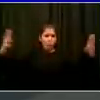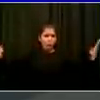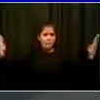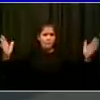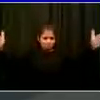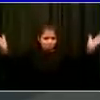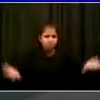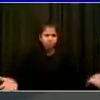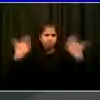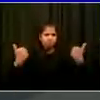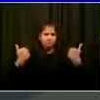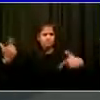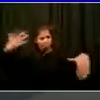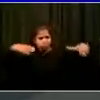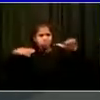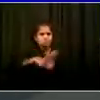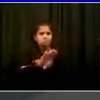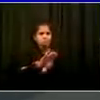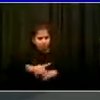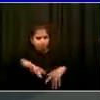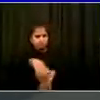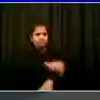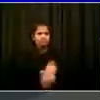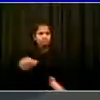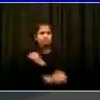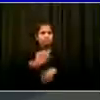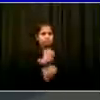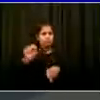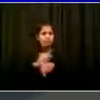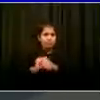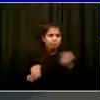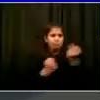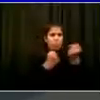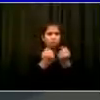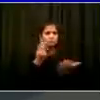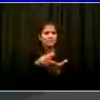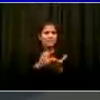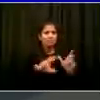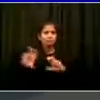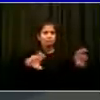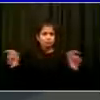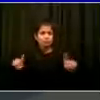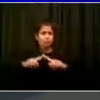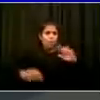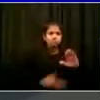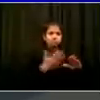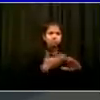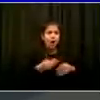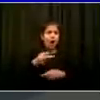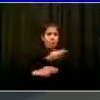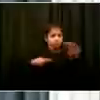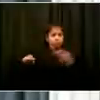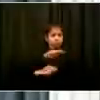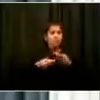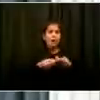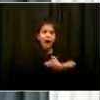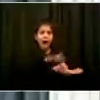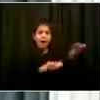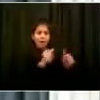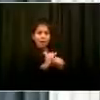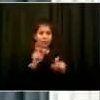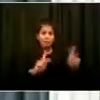what that does is benefit all of us. We know that many people in this city see real estate